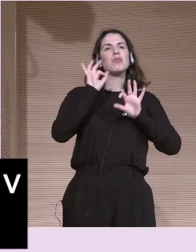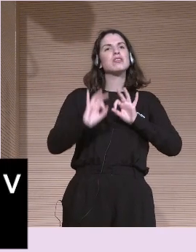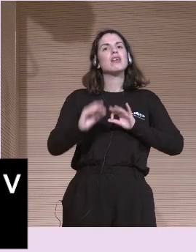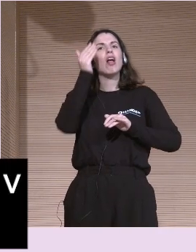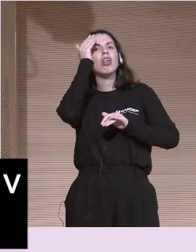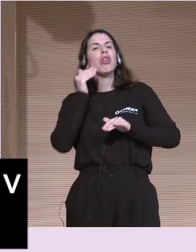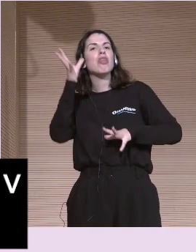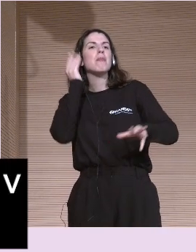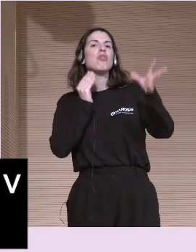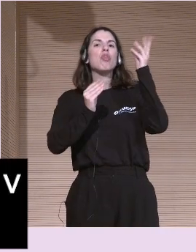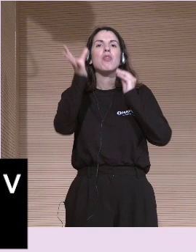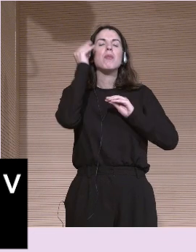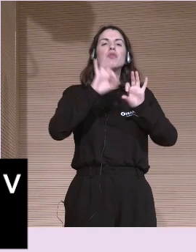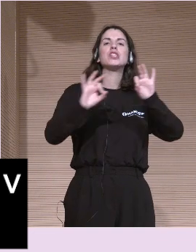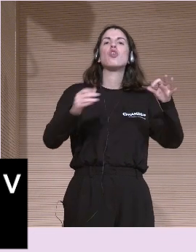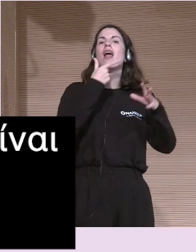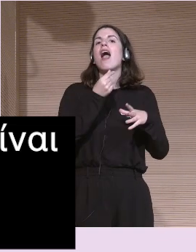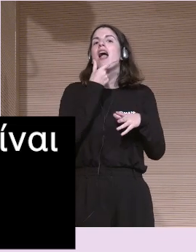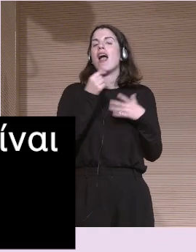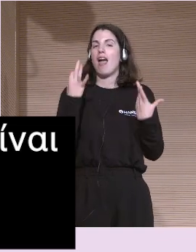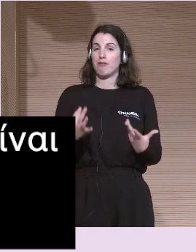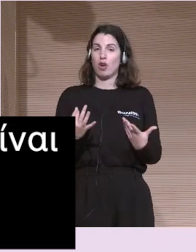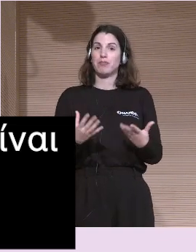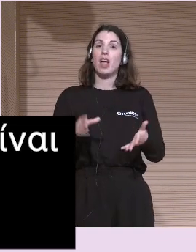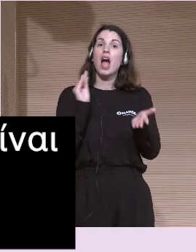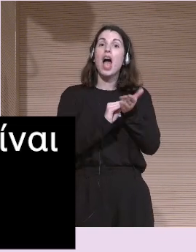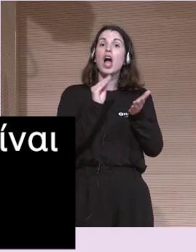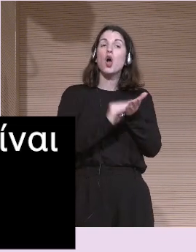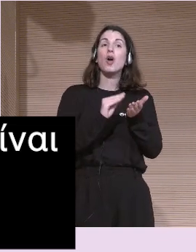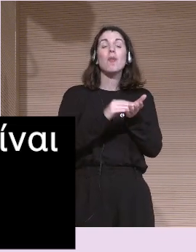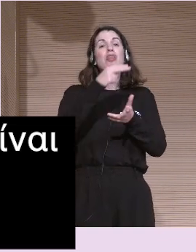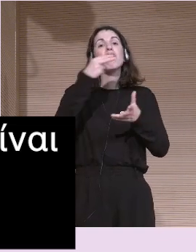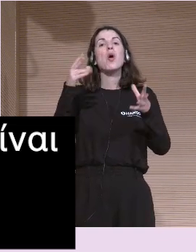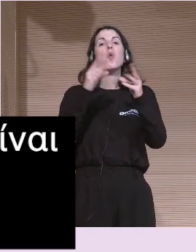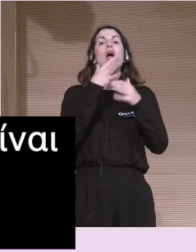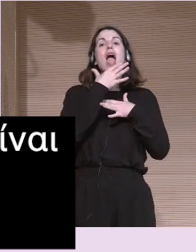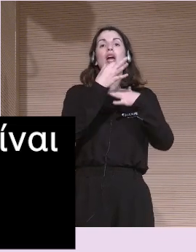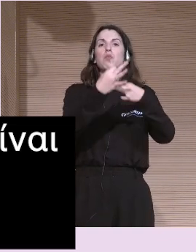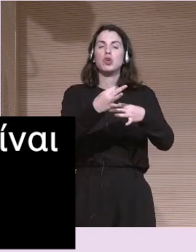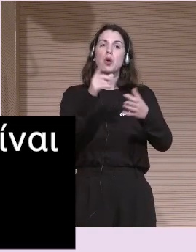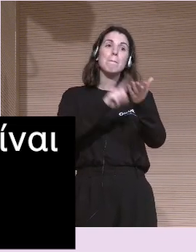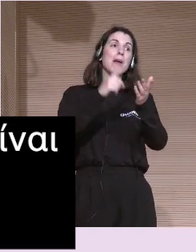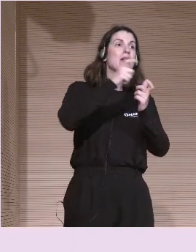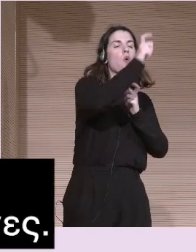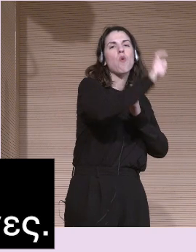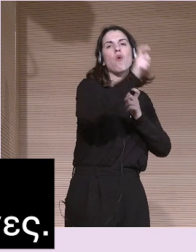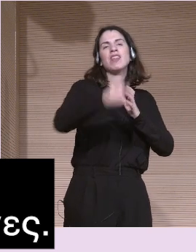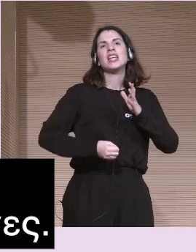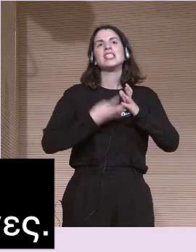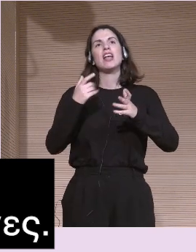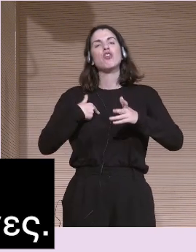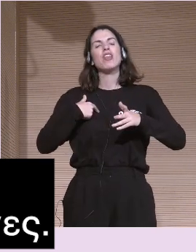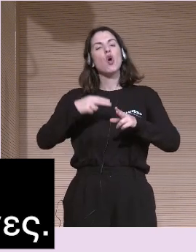representation and people feeling seen and heard and valued, and that their stories matter. And I like this picture. We did